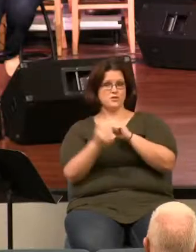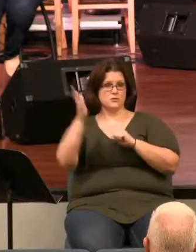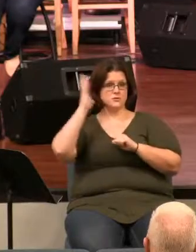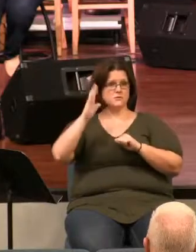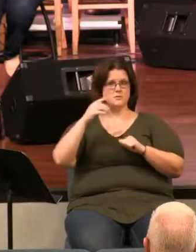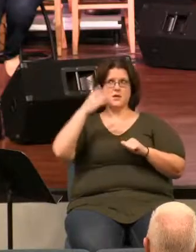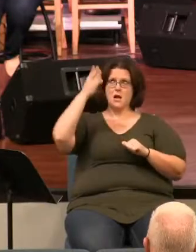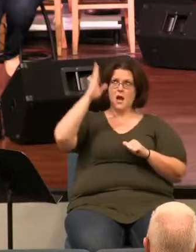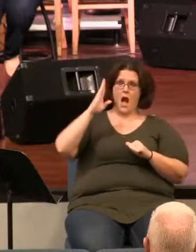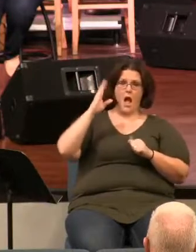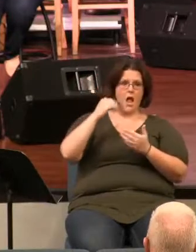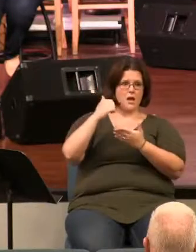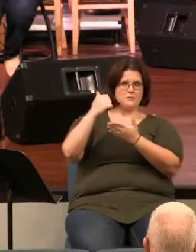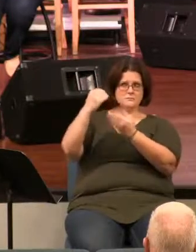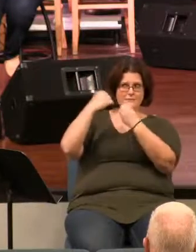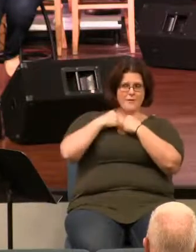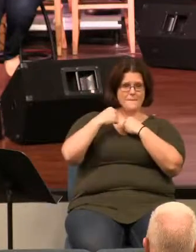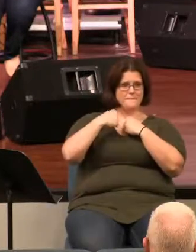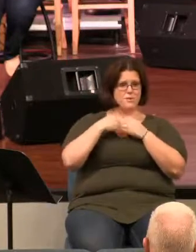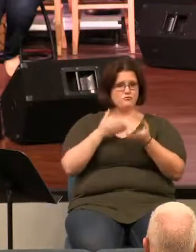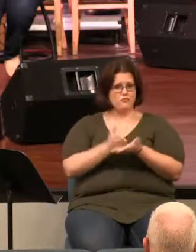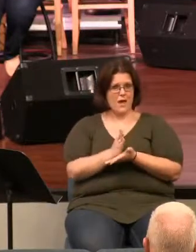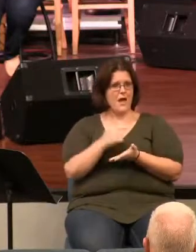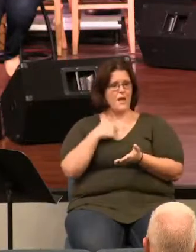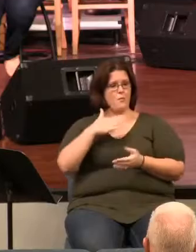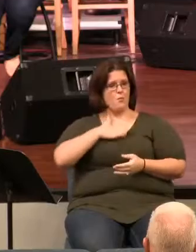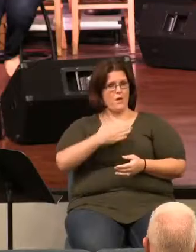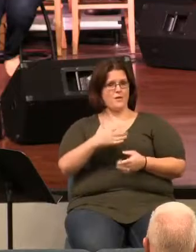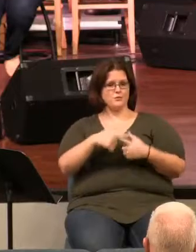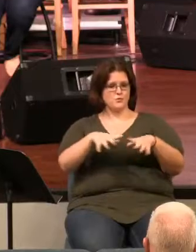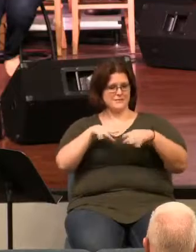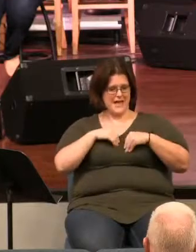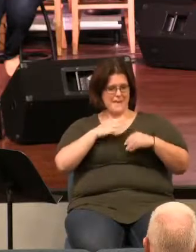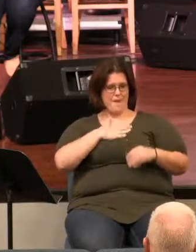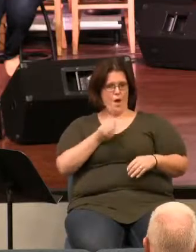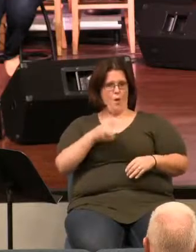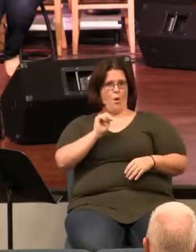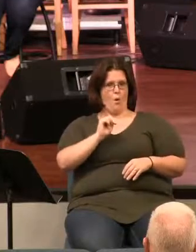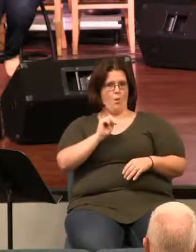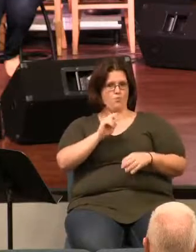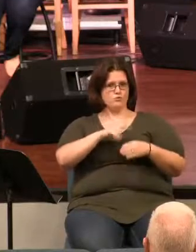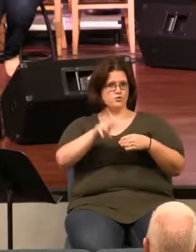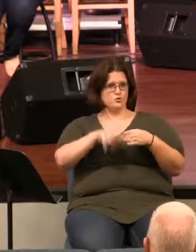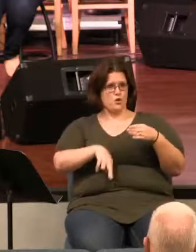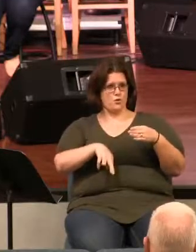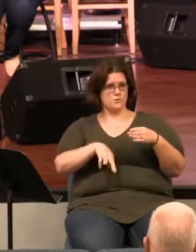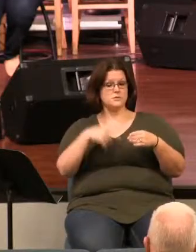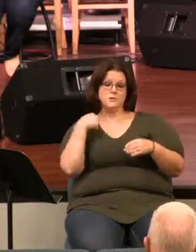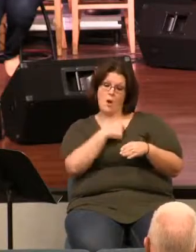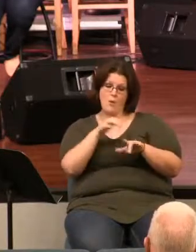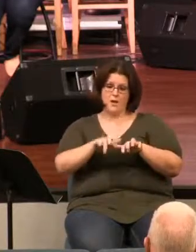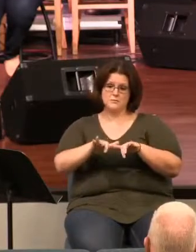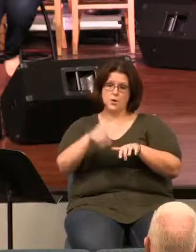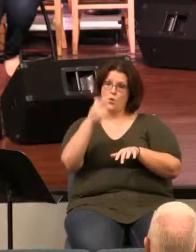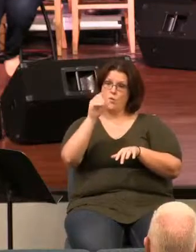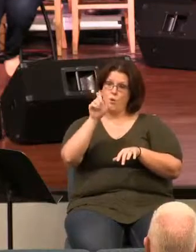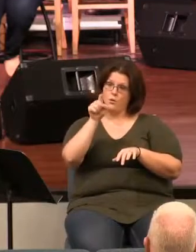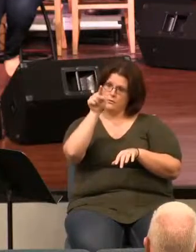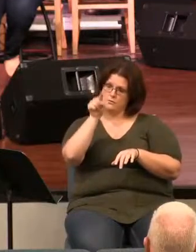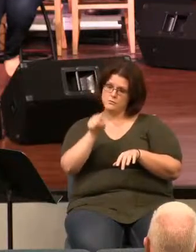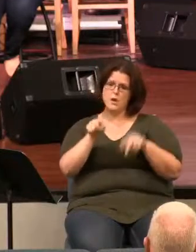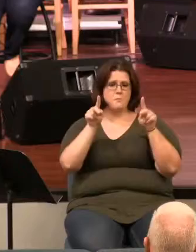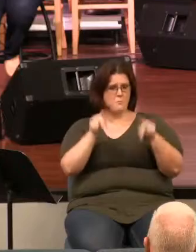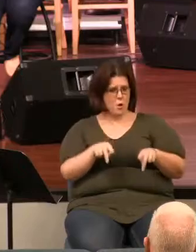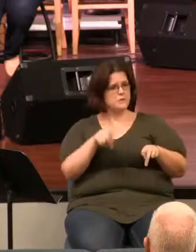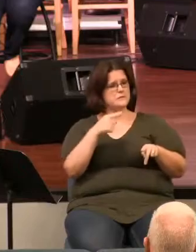me. Here I stand. I'm willing to take all the consequences. So we do believe that a Christian can in good faith say, I can